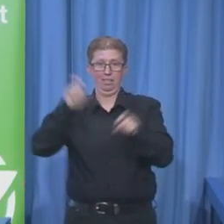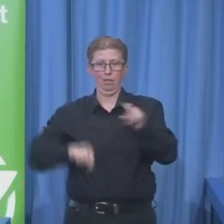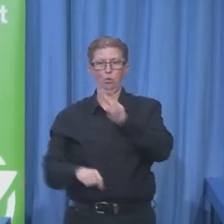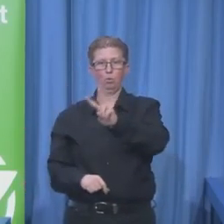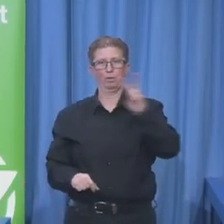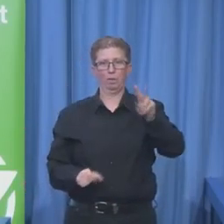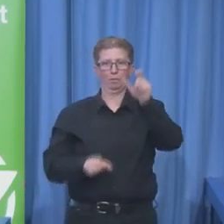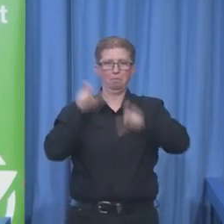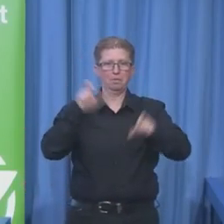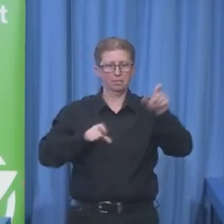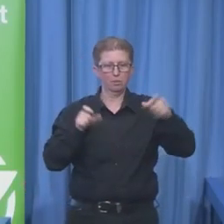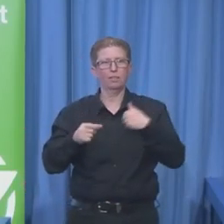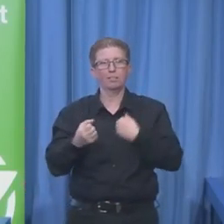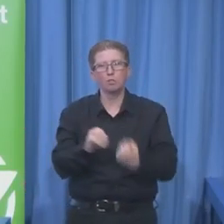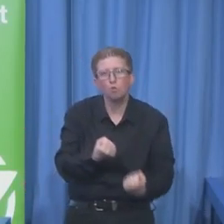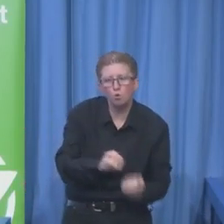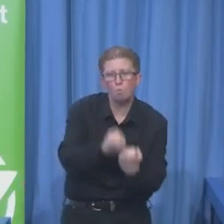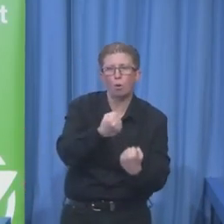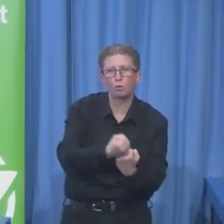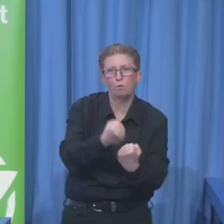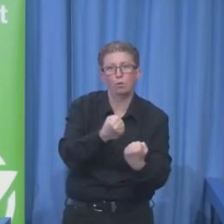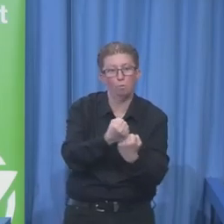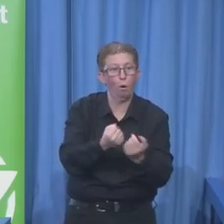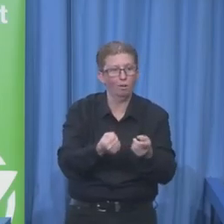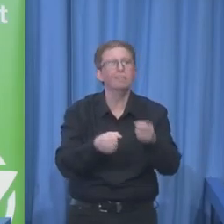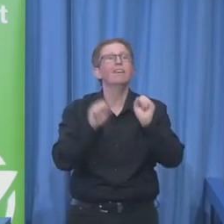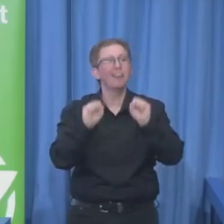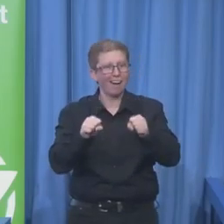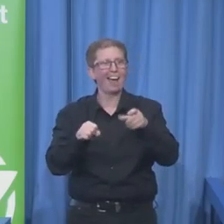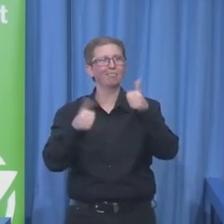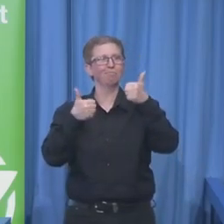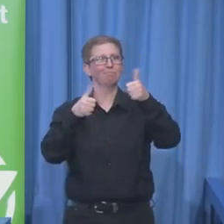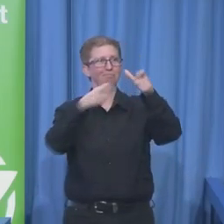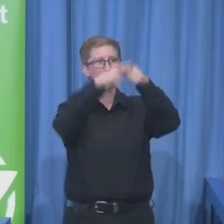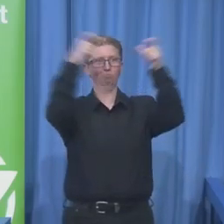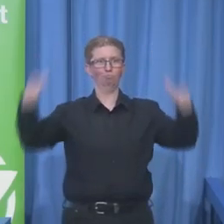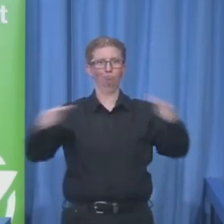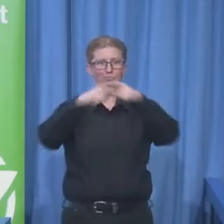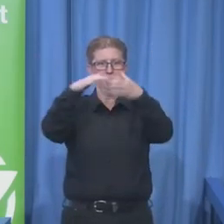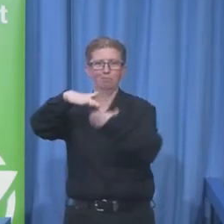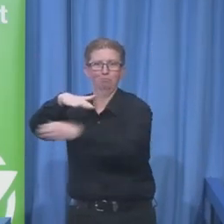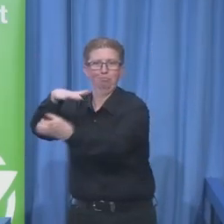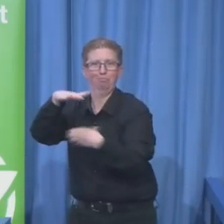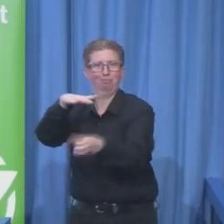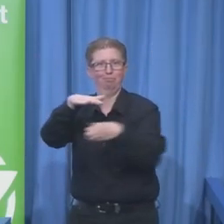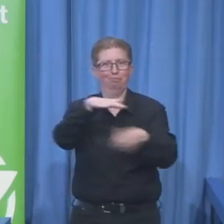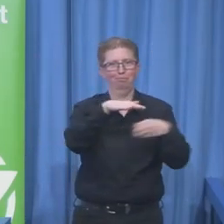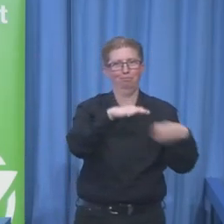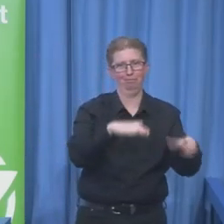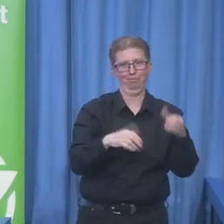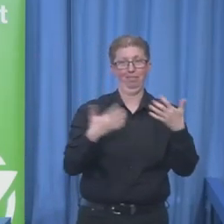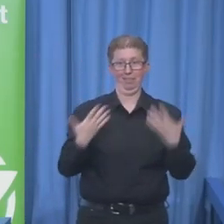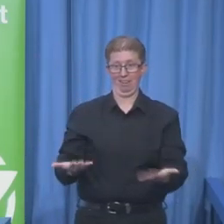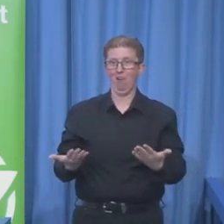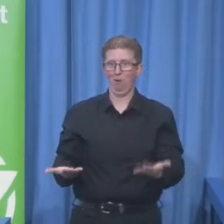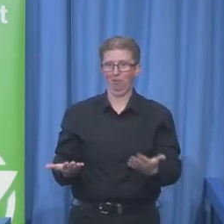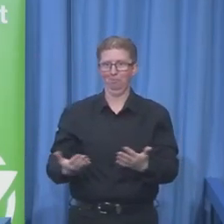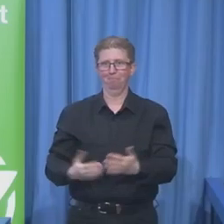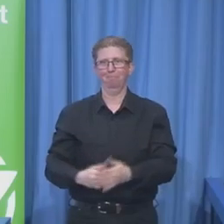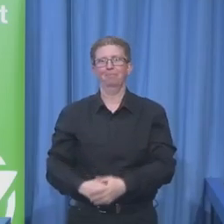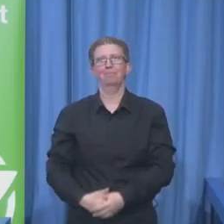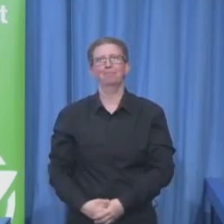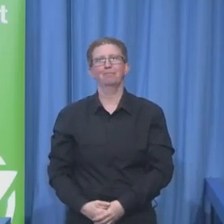of opportunities to participate in the companies and in the communities, social events, which is very important for